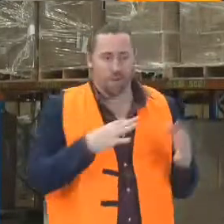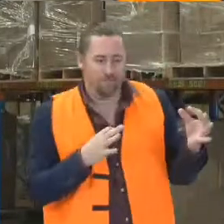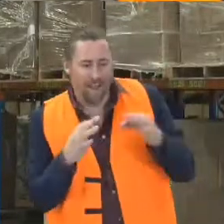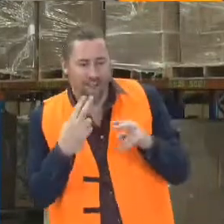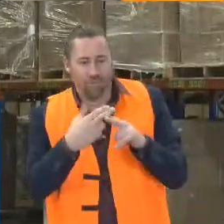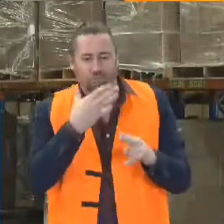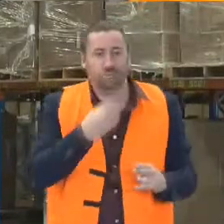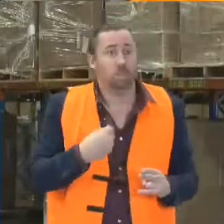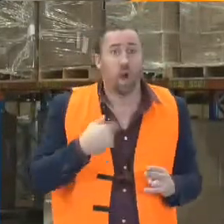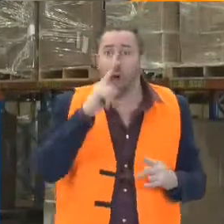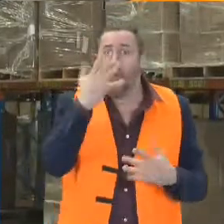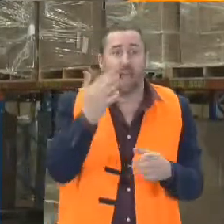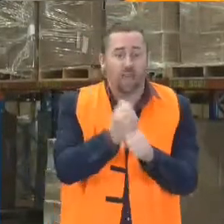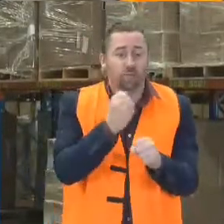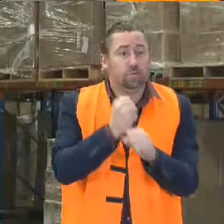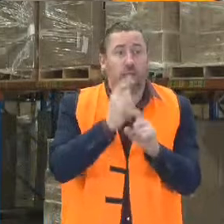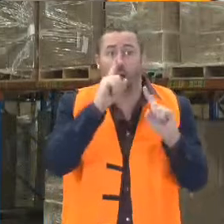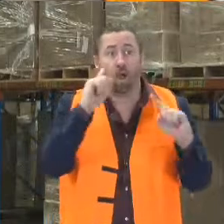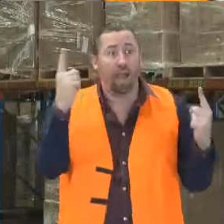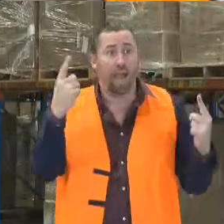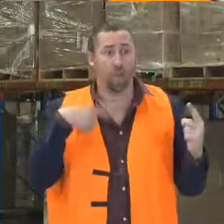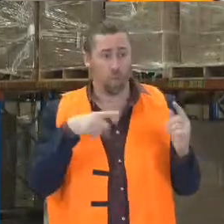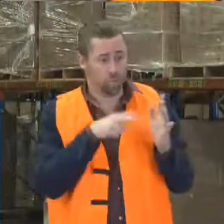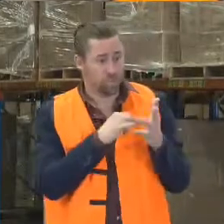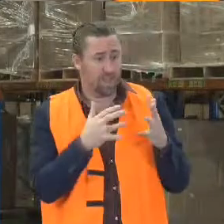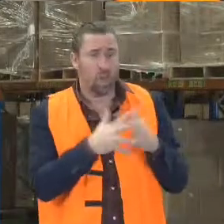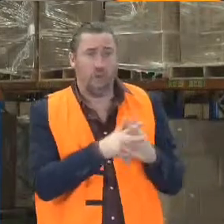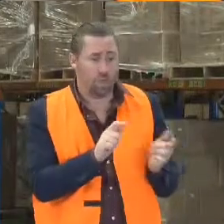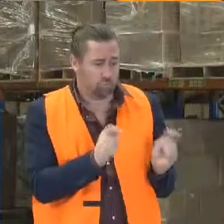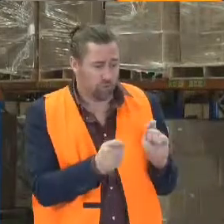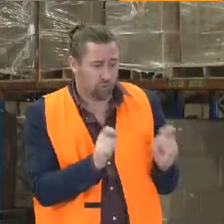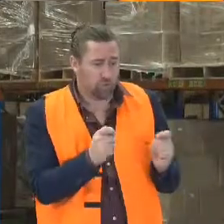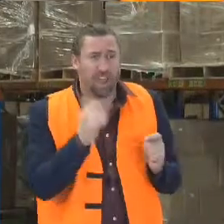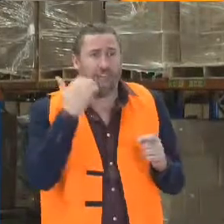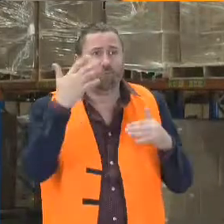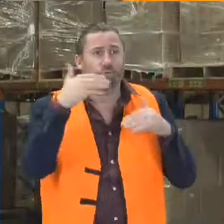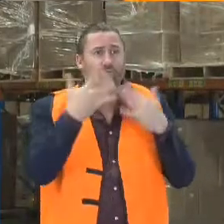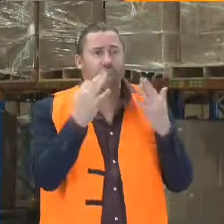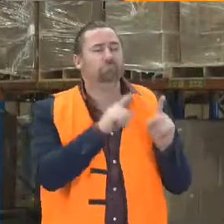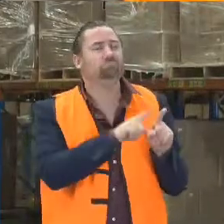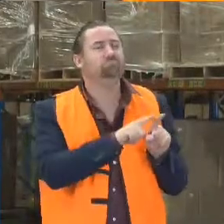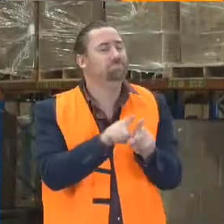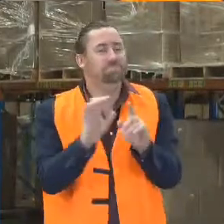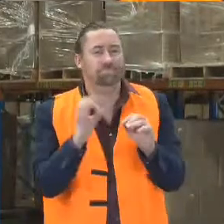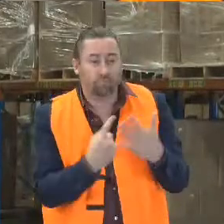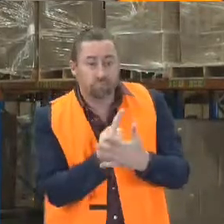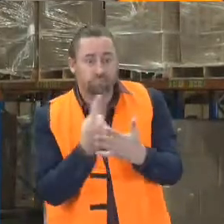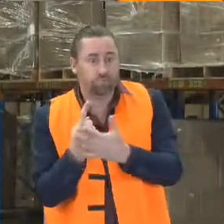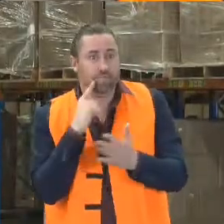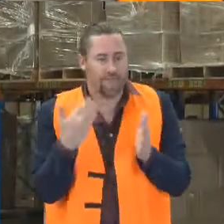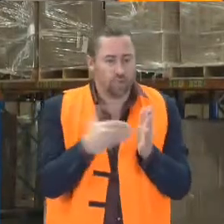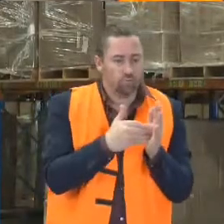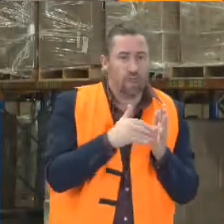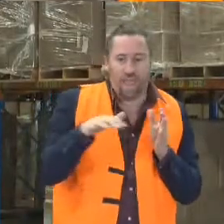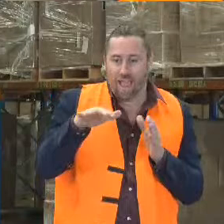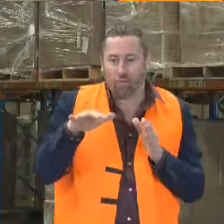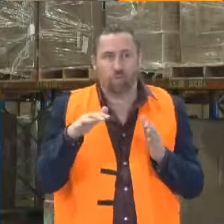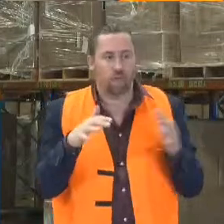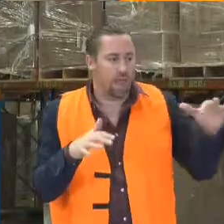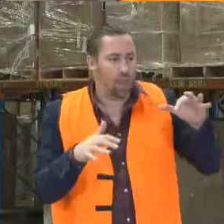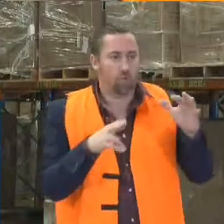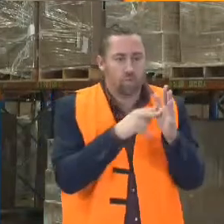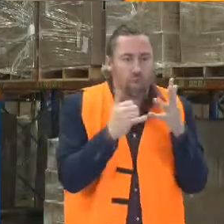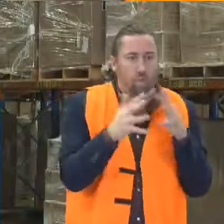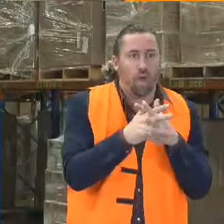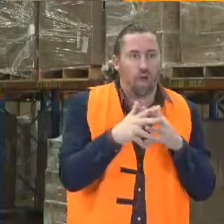can't give that certainty when the situation is currently evolving and changing. And as you're seeing, there are more hotspots being added in New